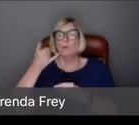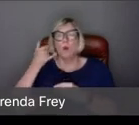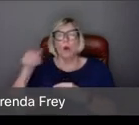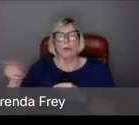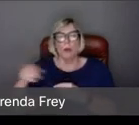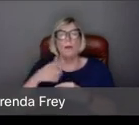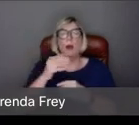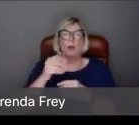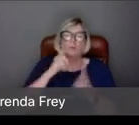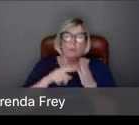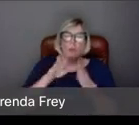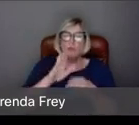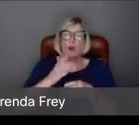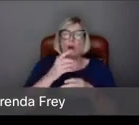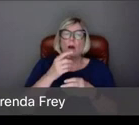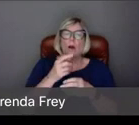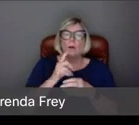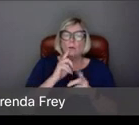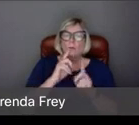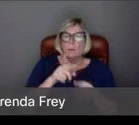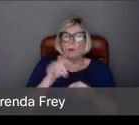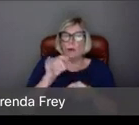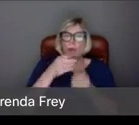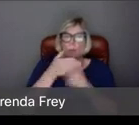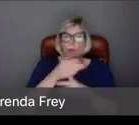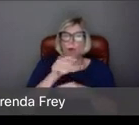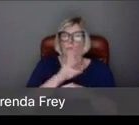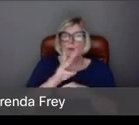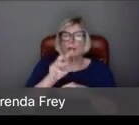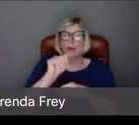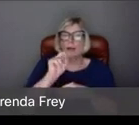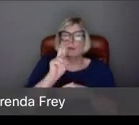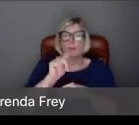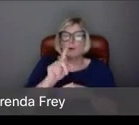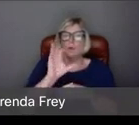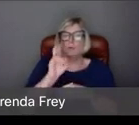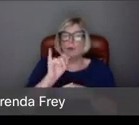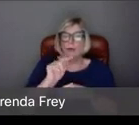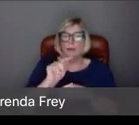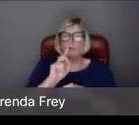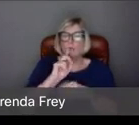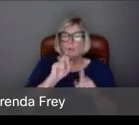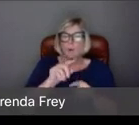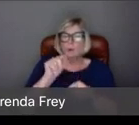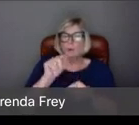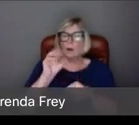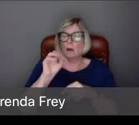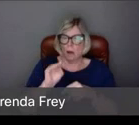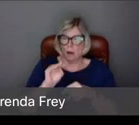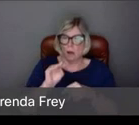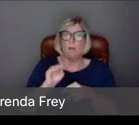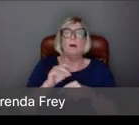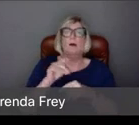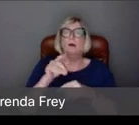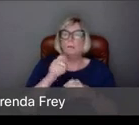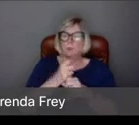at annualcreditreport.com, like Emily stated earlier. And you should take a look to make sure that all the accounts on your credit